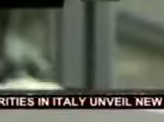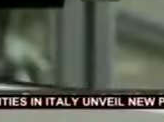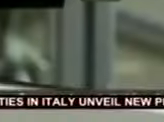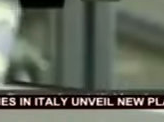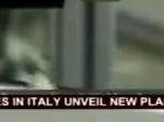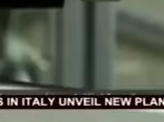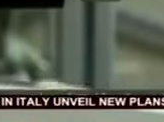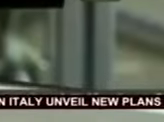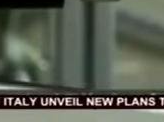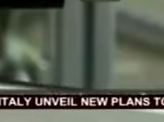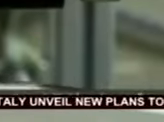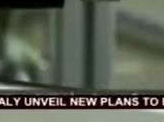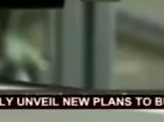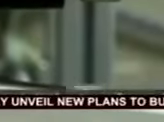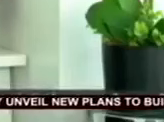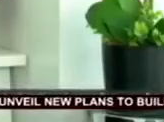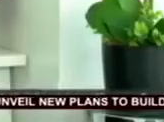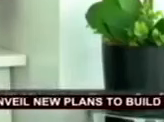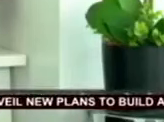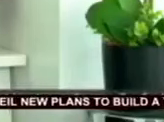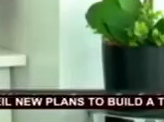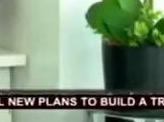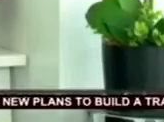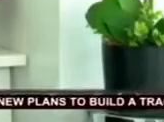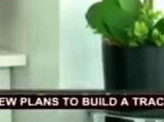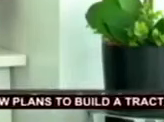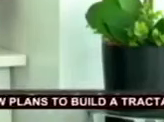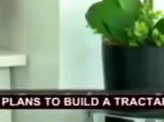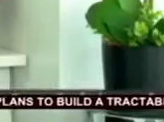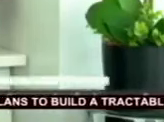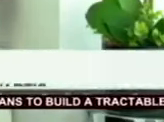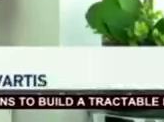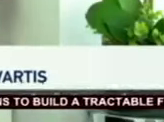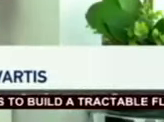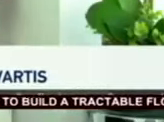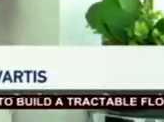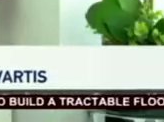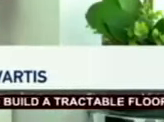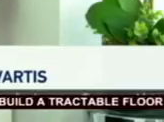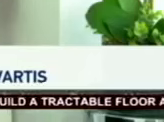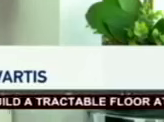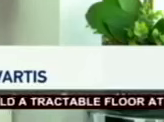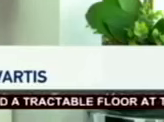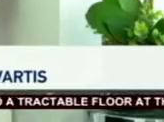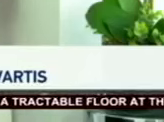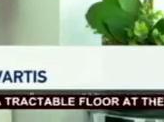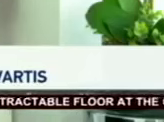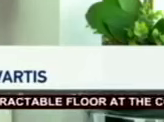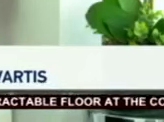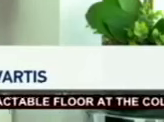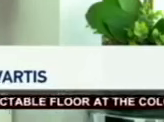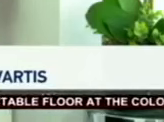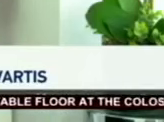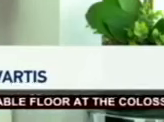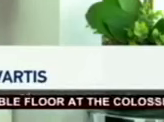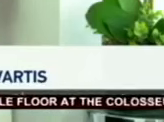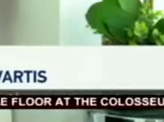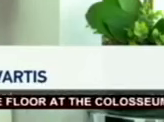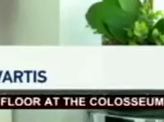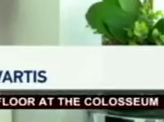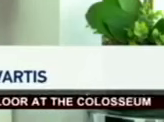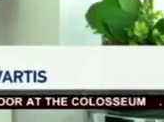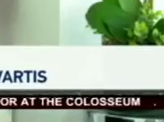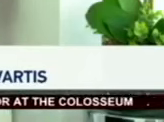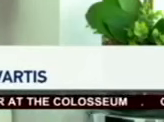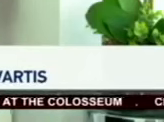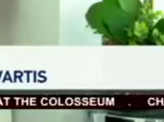lonnalu jararora karola ya jele ko abe finti kannane domande adon borol sotra min boko bori kesol quantum anen